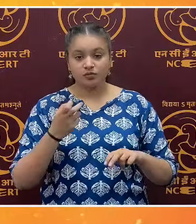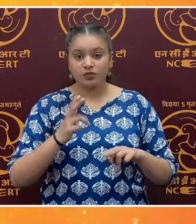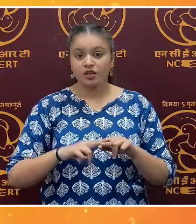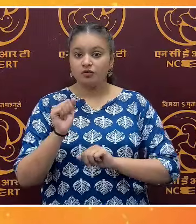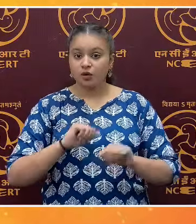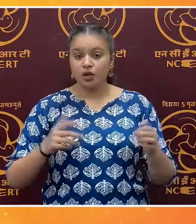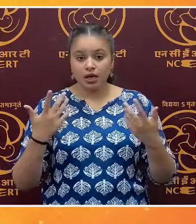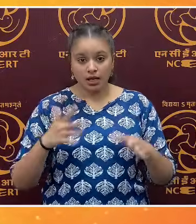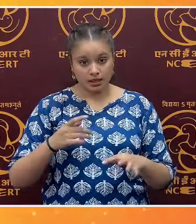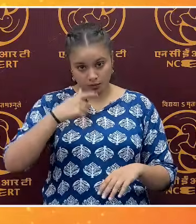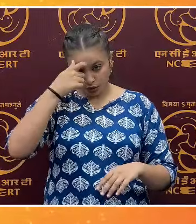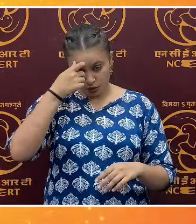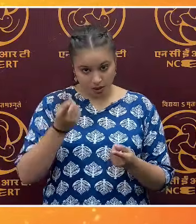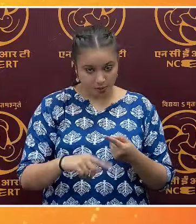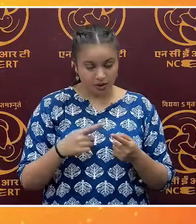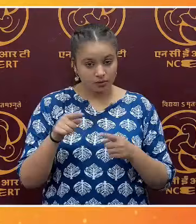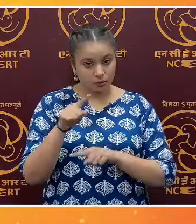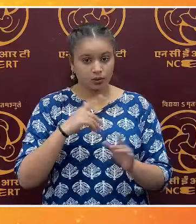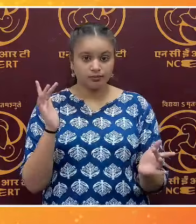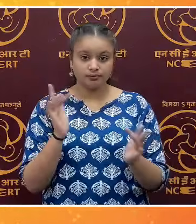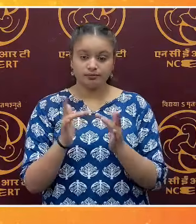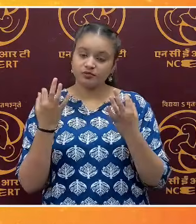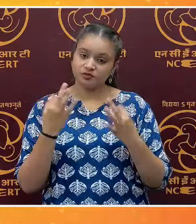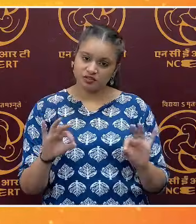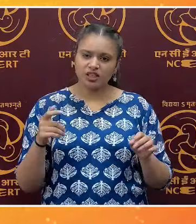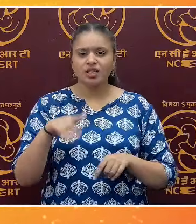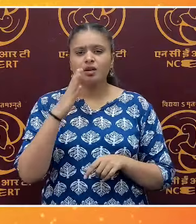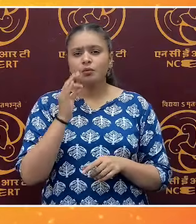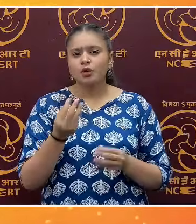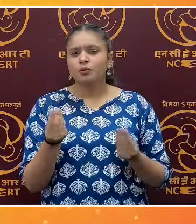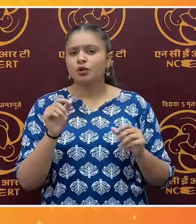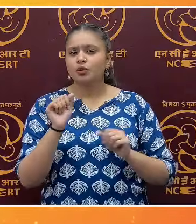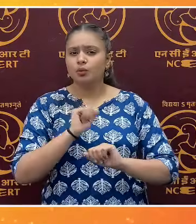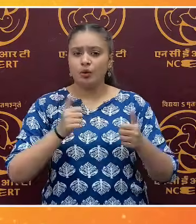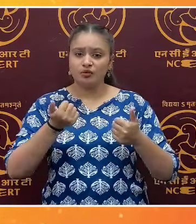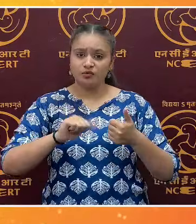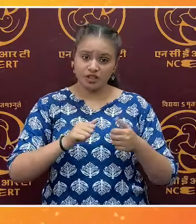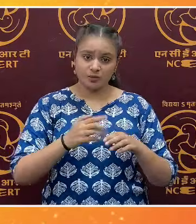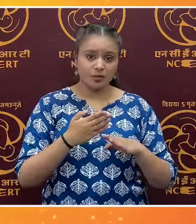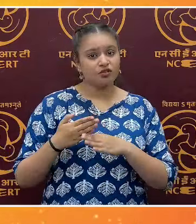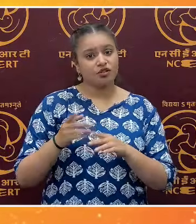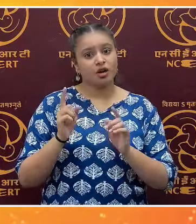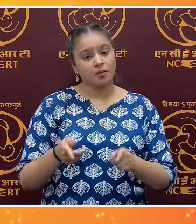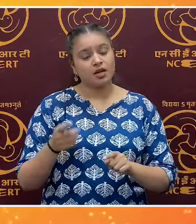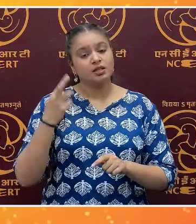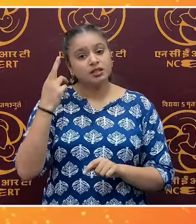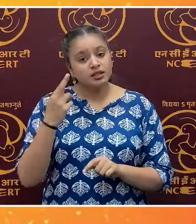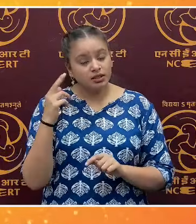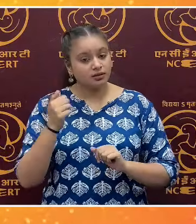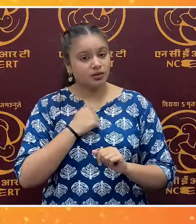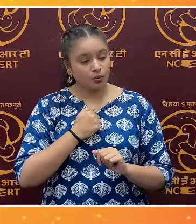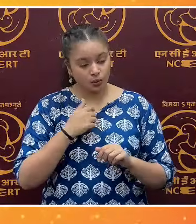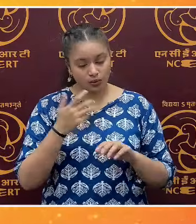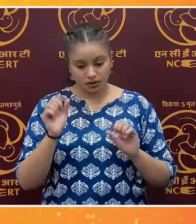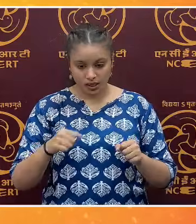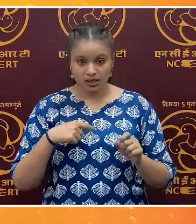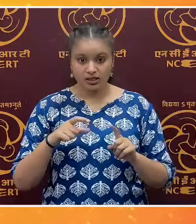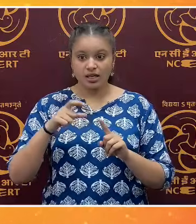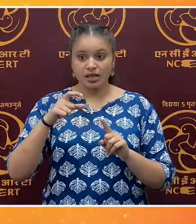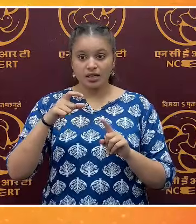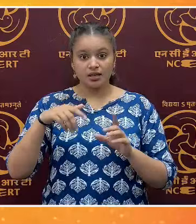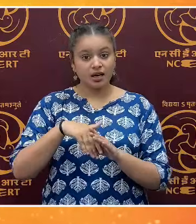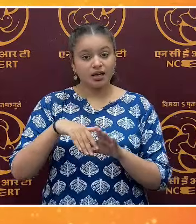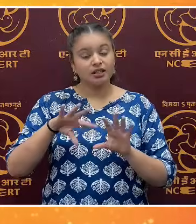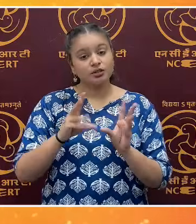encounter any problem, please feel free to get in touch with us. See, it's very important to share your feedback with us, because we have designed this content for